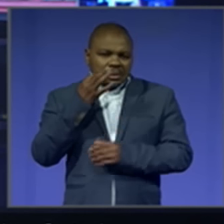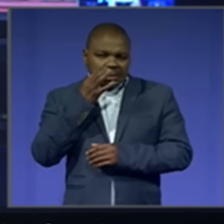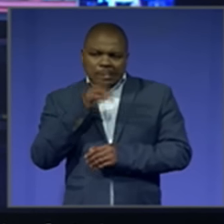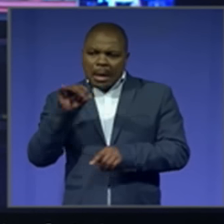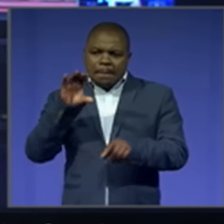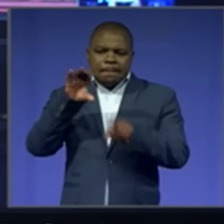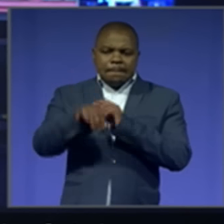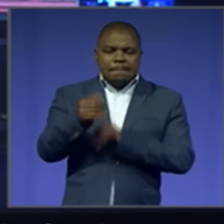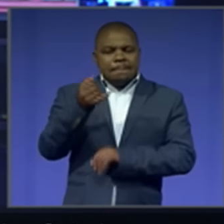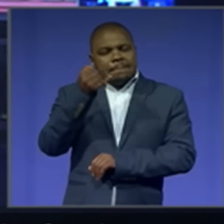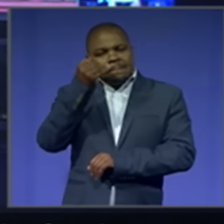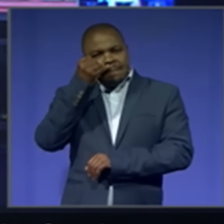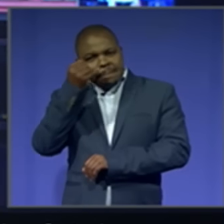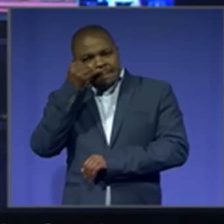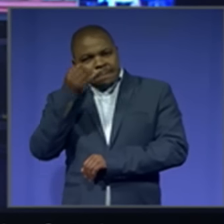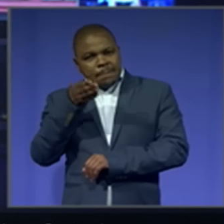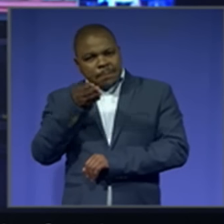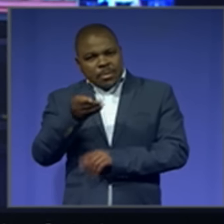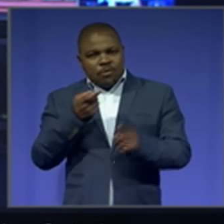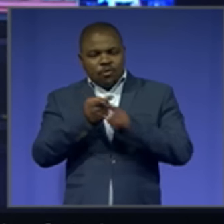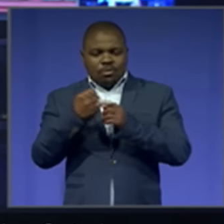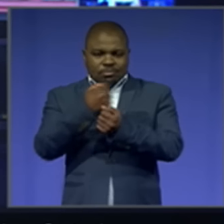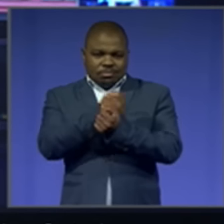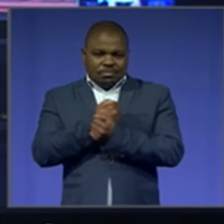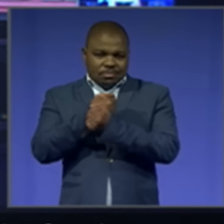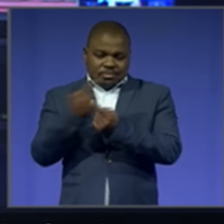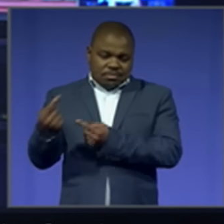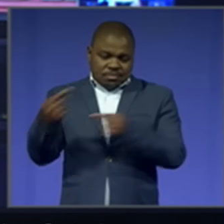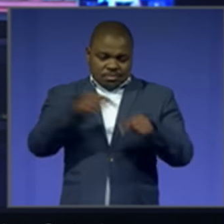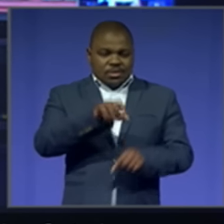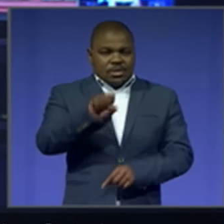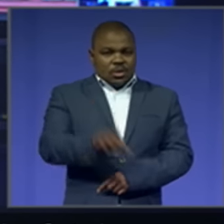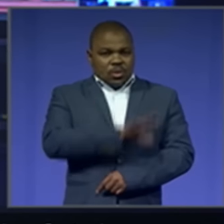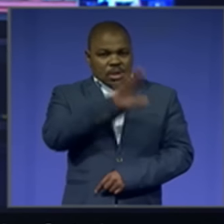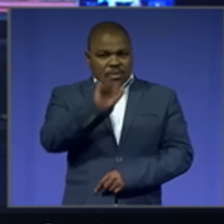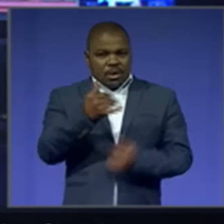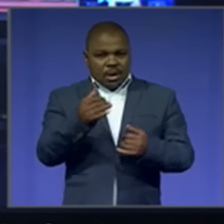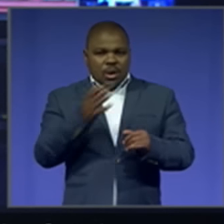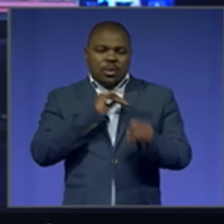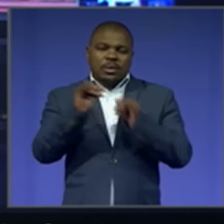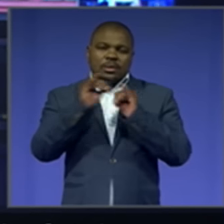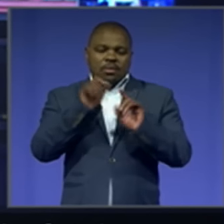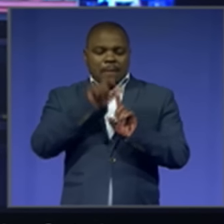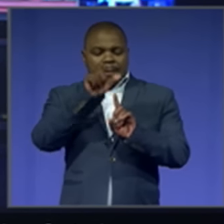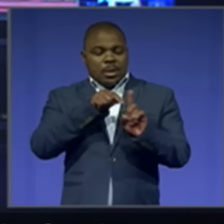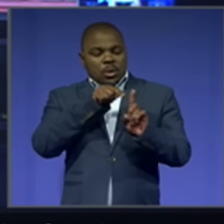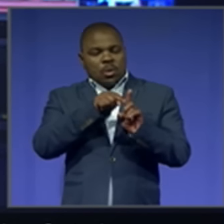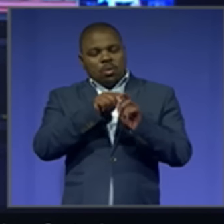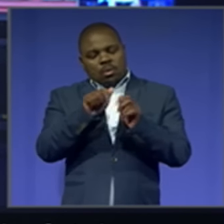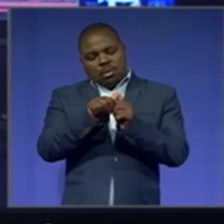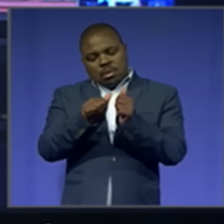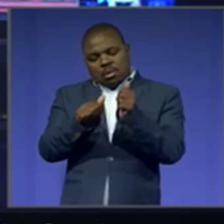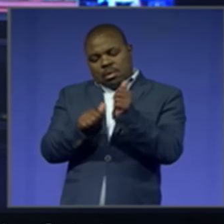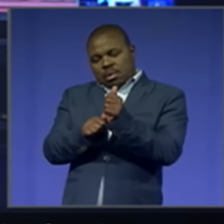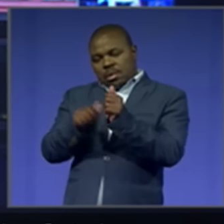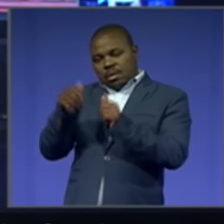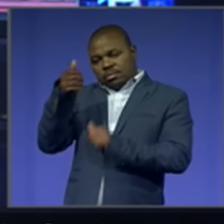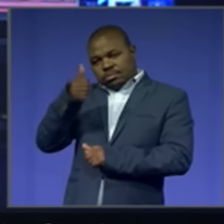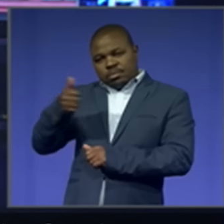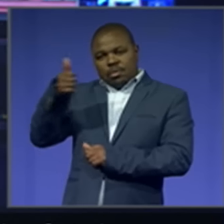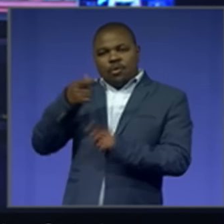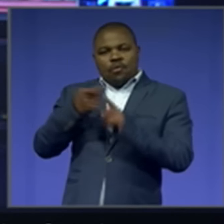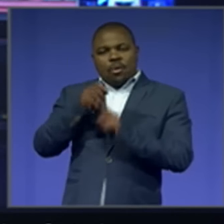dithethefatsi ho tse ding tsa dilori tse neng di kena kwano naheng ya Afrika Borwa, mme re tla buisana le motlatsi wa mokomishenara wa BMA yena